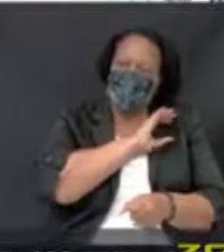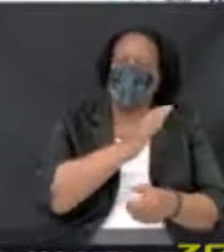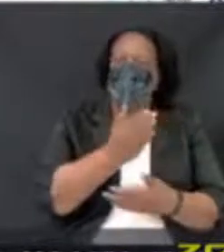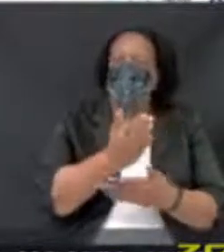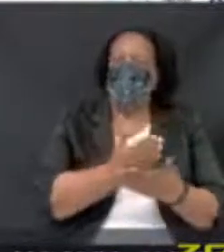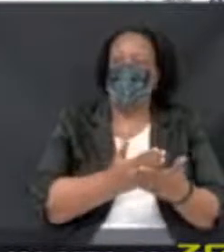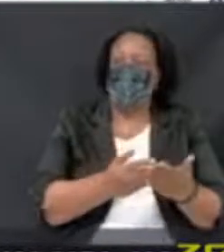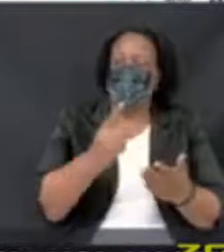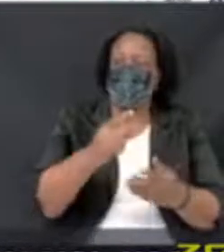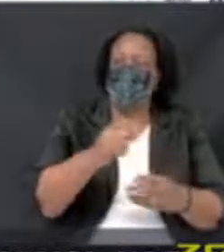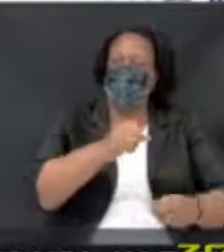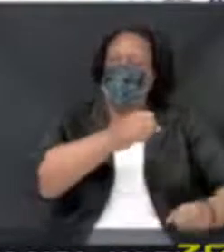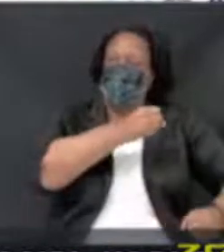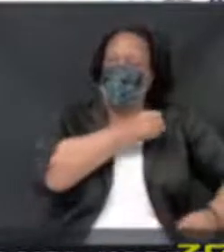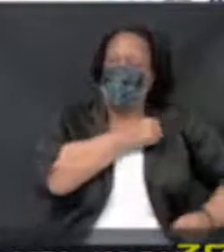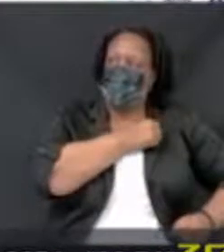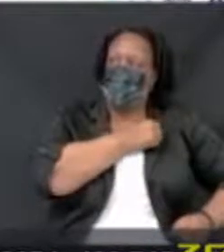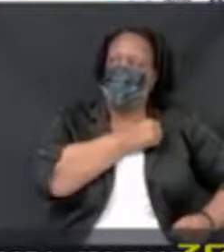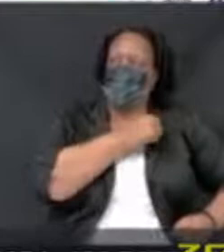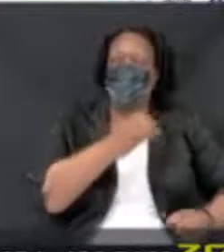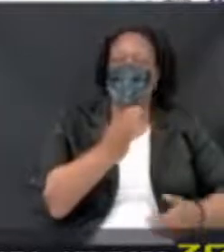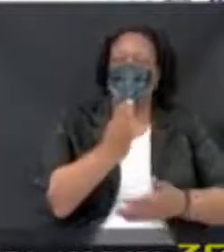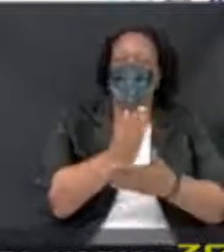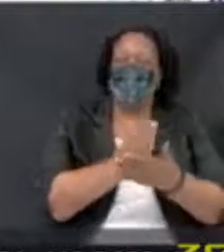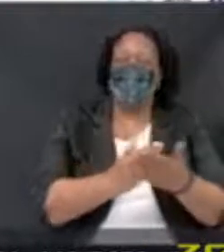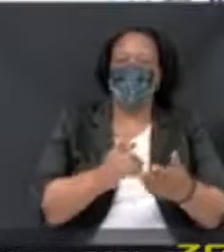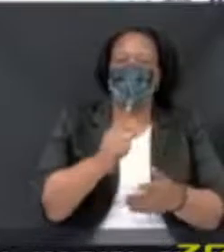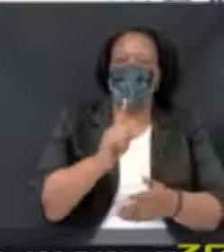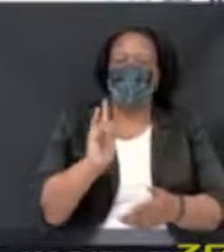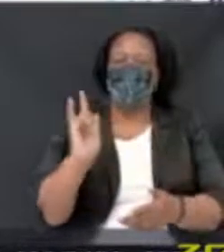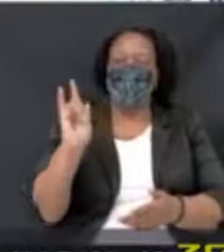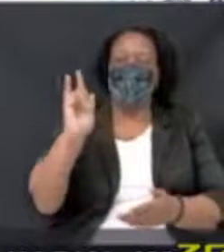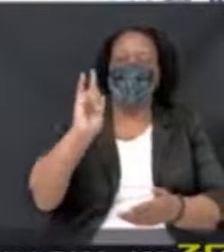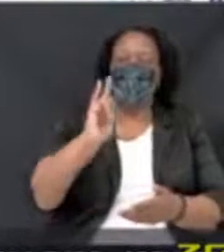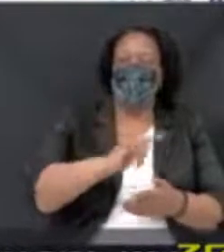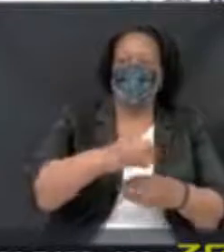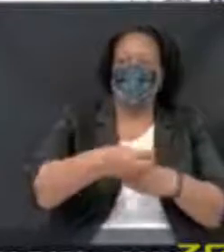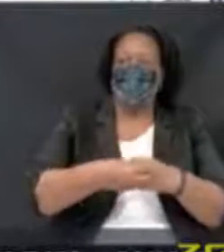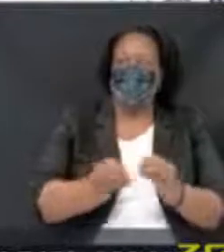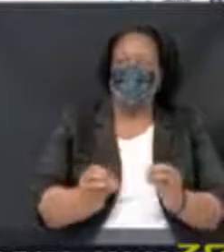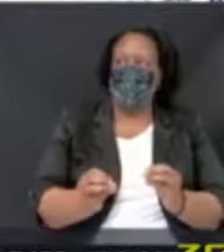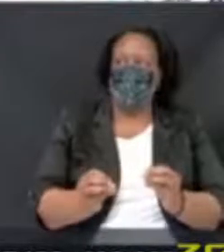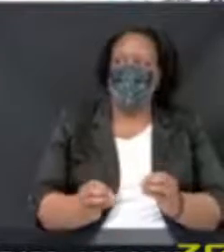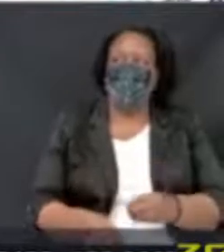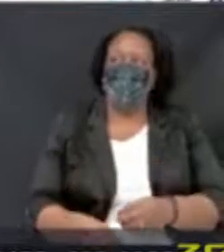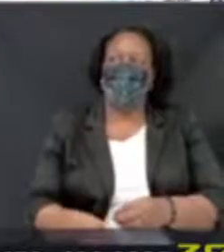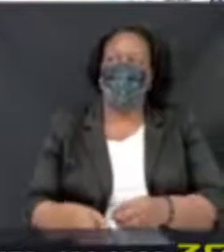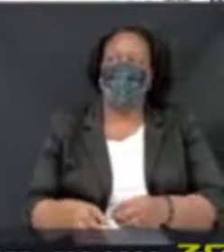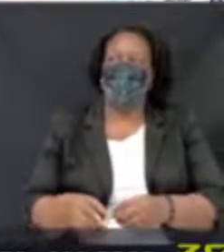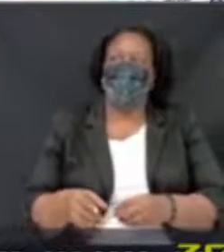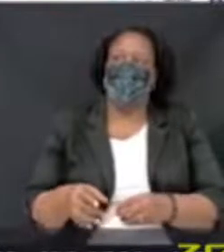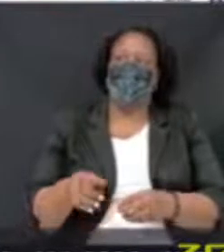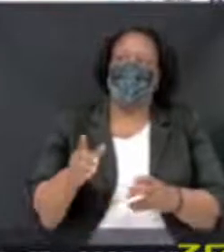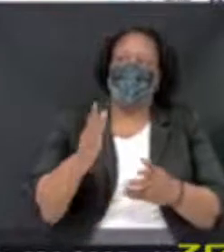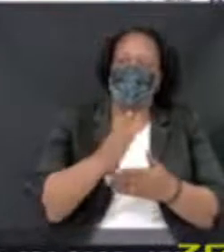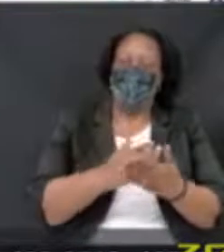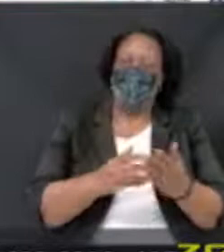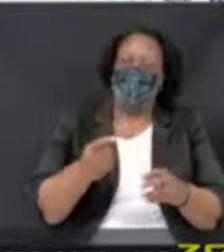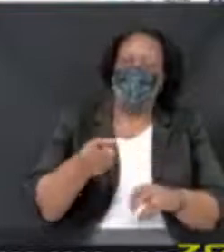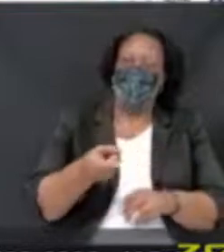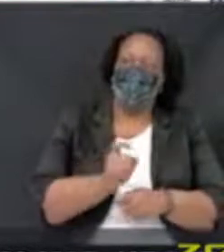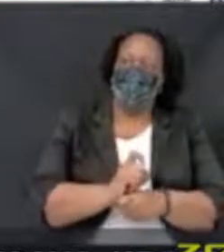Force, Senior Representative of the Immigration Department, Senior Representative of the Customs and Excise Department,